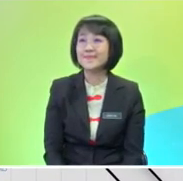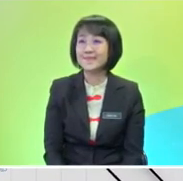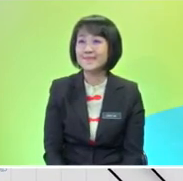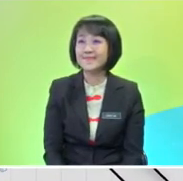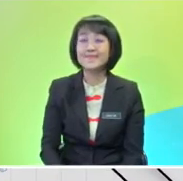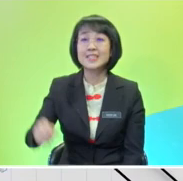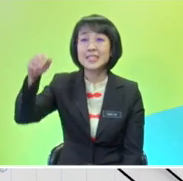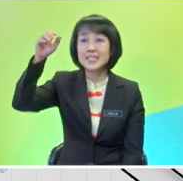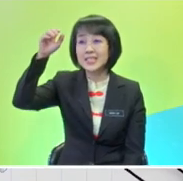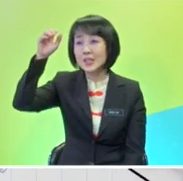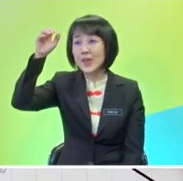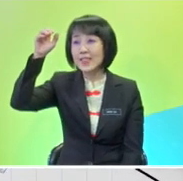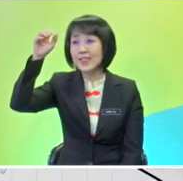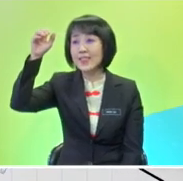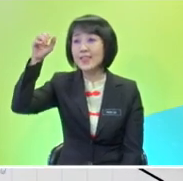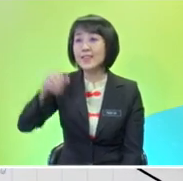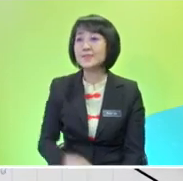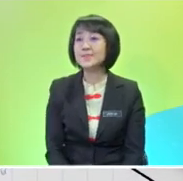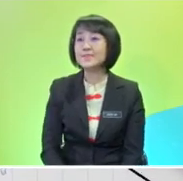Okay.